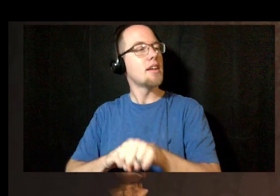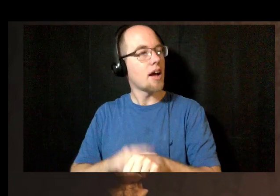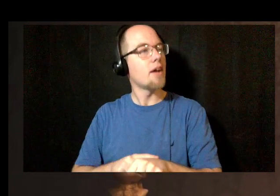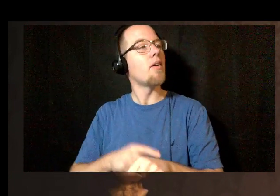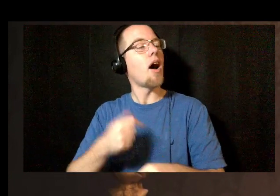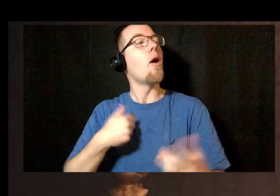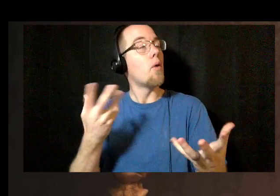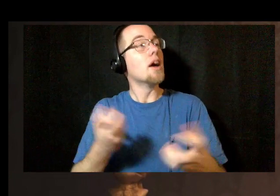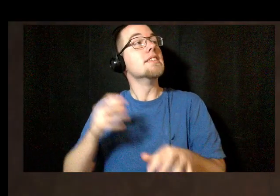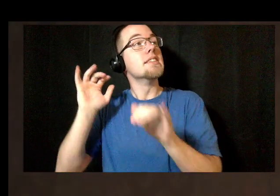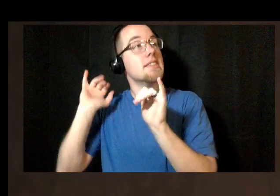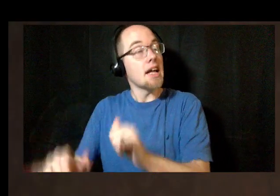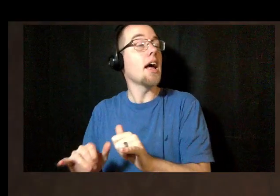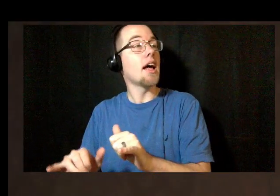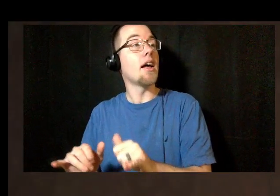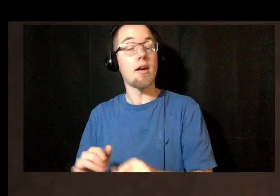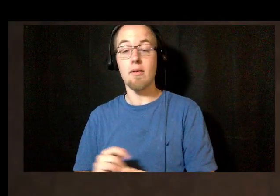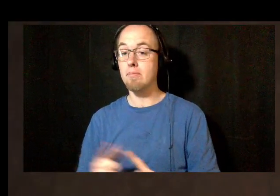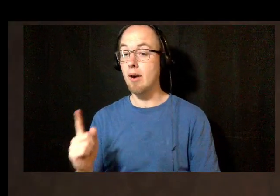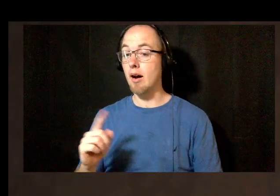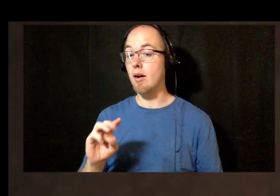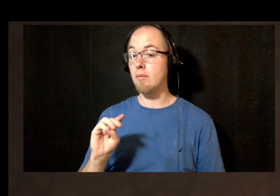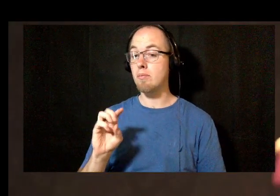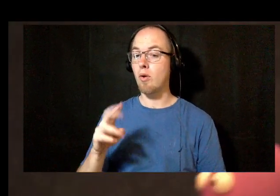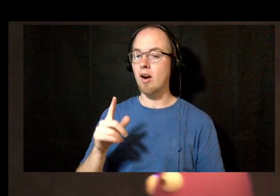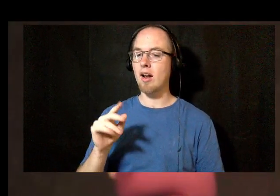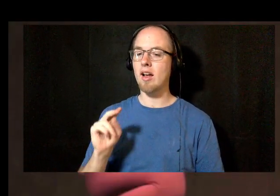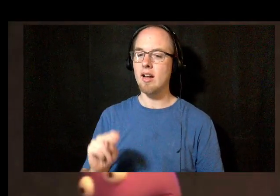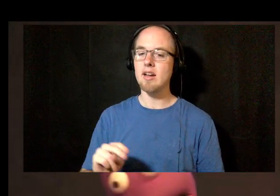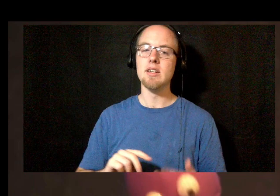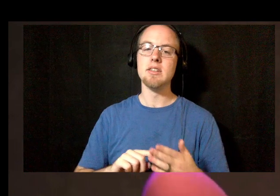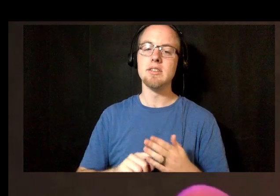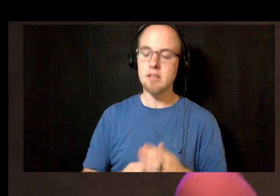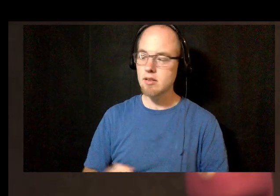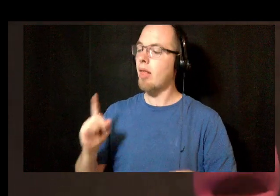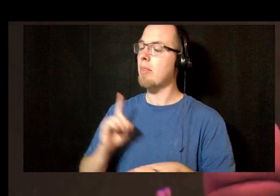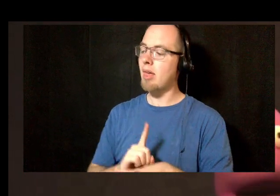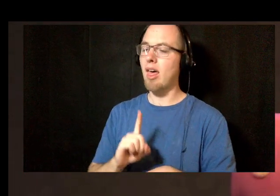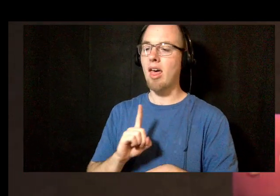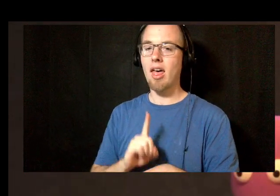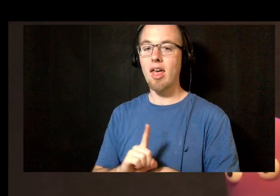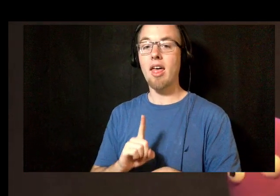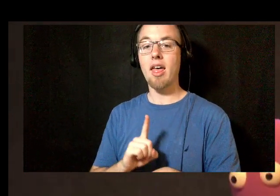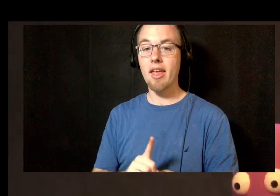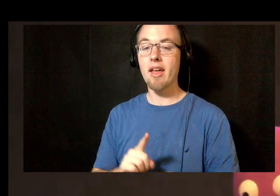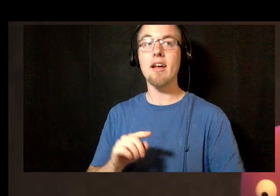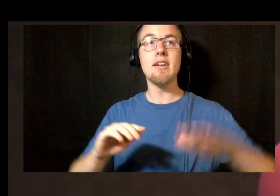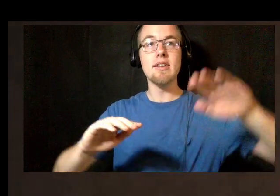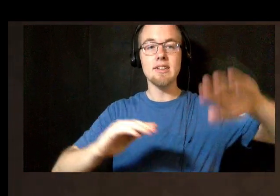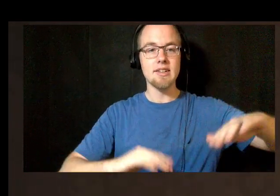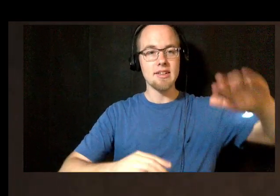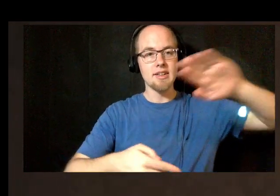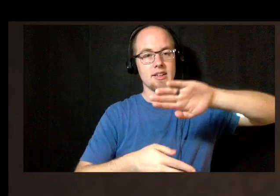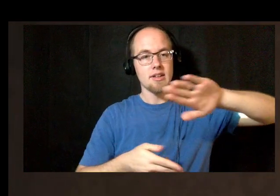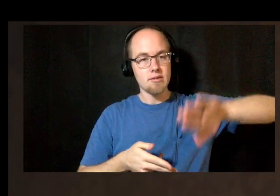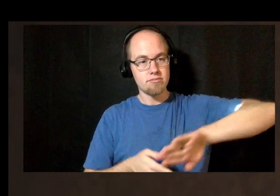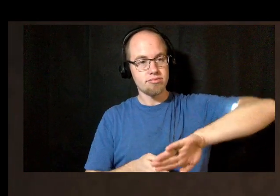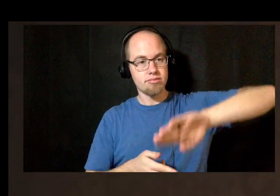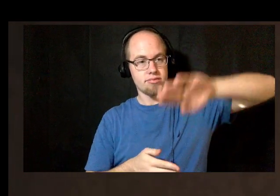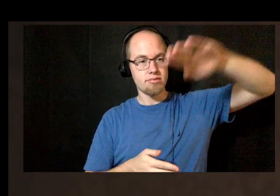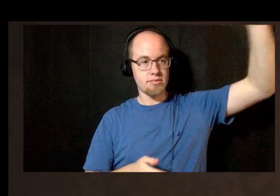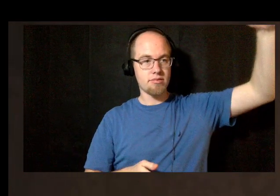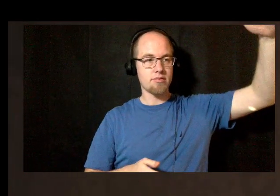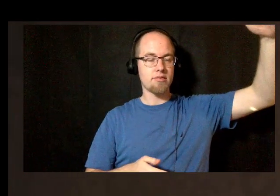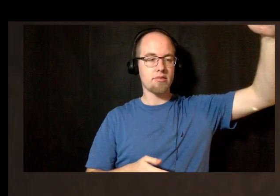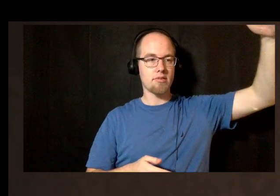it to stay there. But as Morgan nonchalantly strolled up the driveway, rolled up the garage door, and put the mailbox through